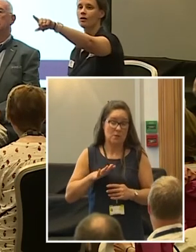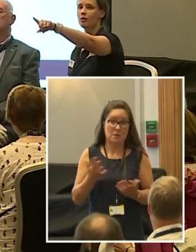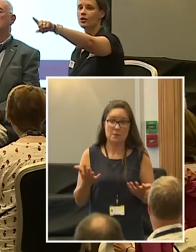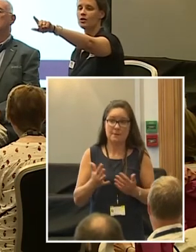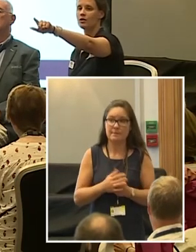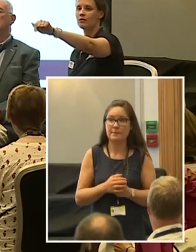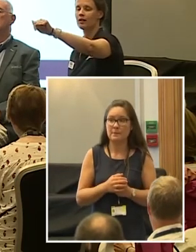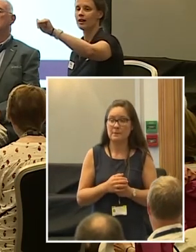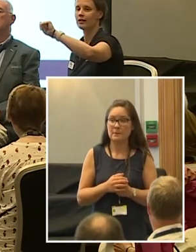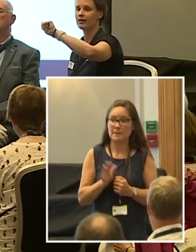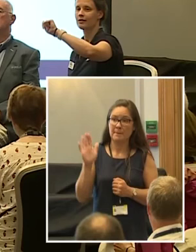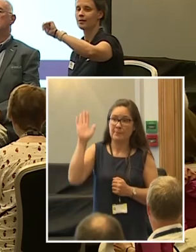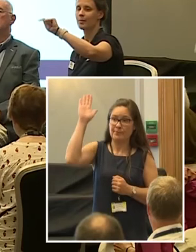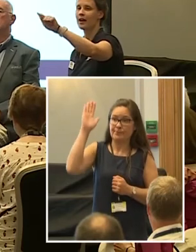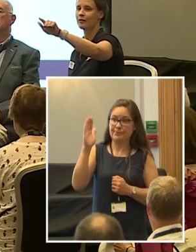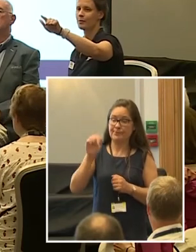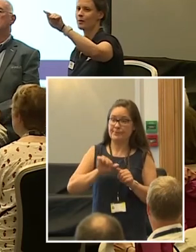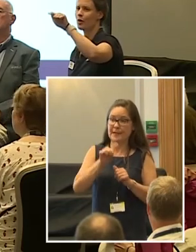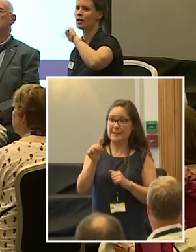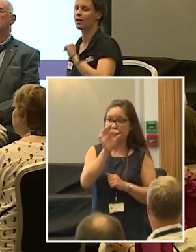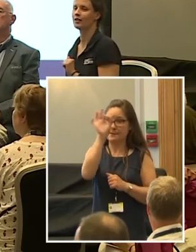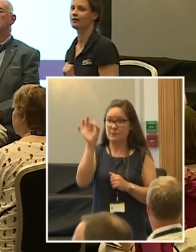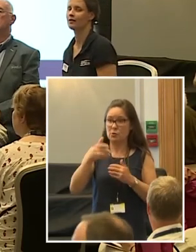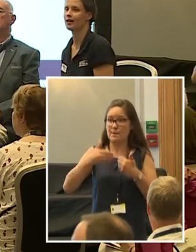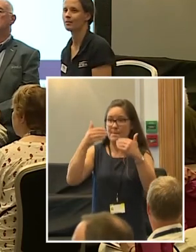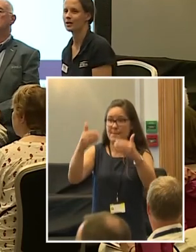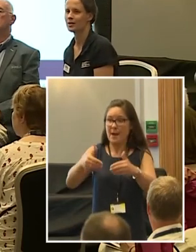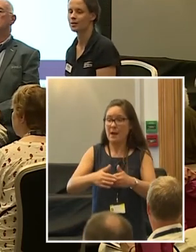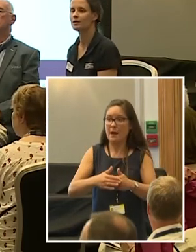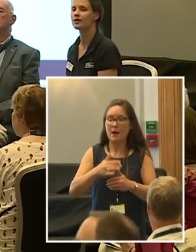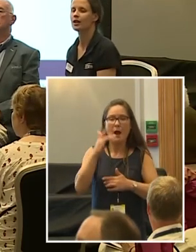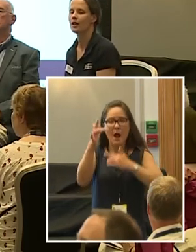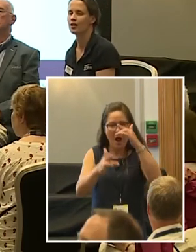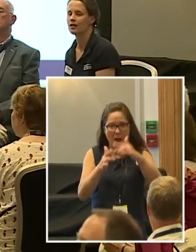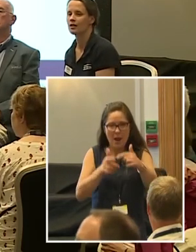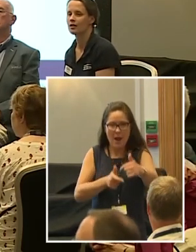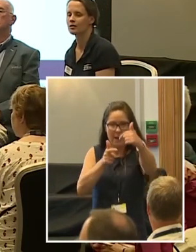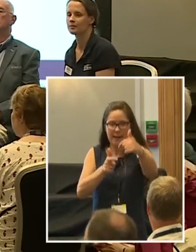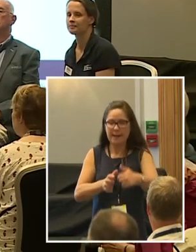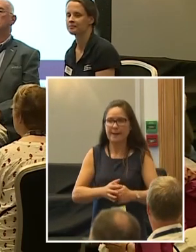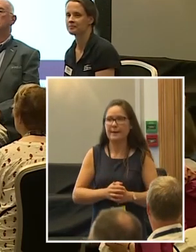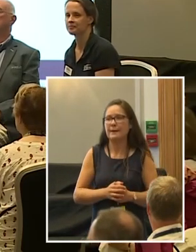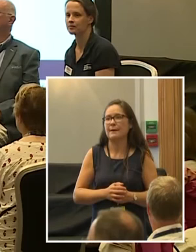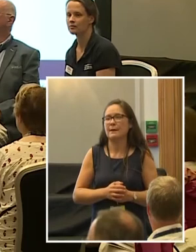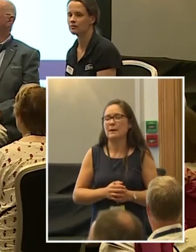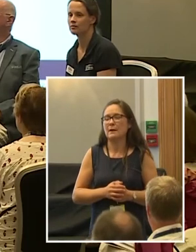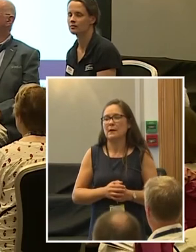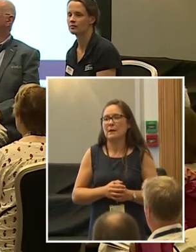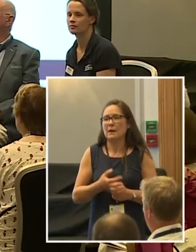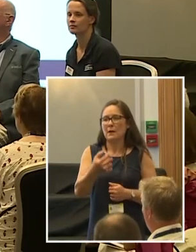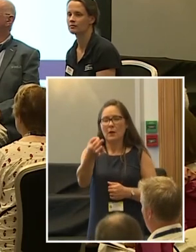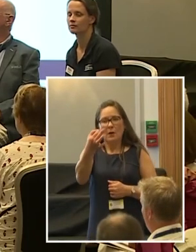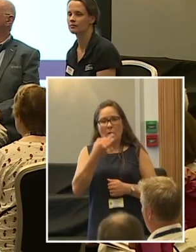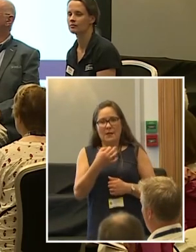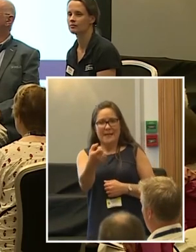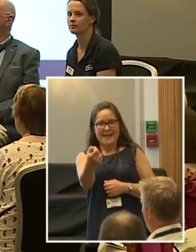a question at the back from the online participants. So this was a question by